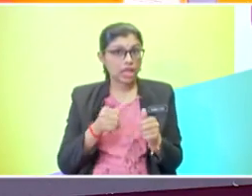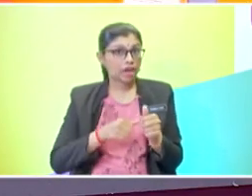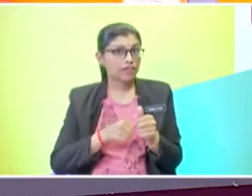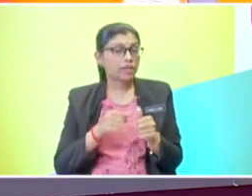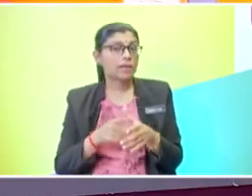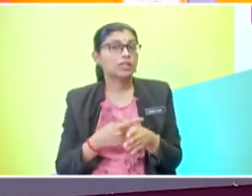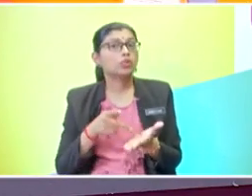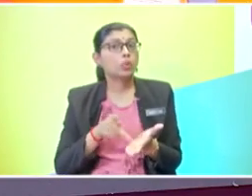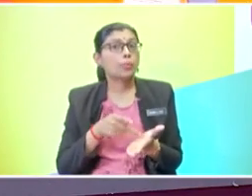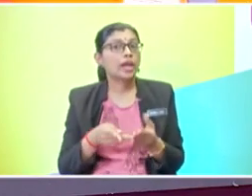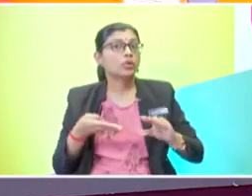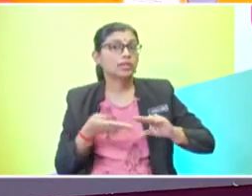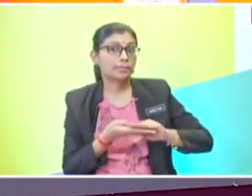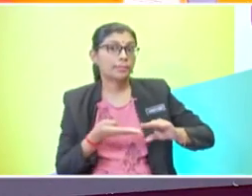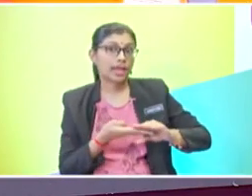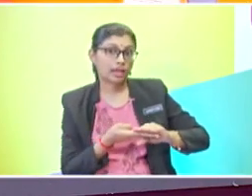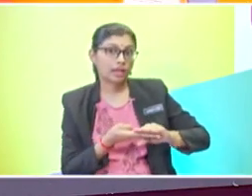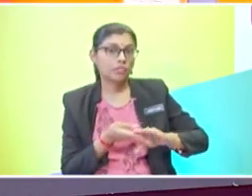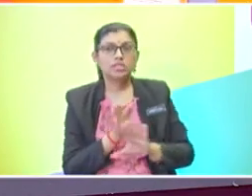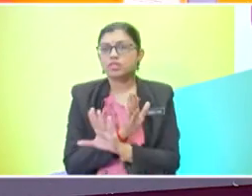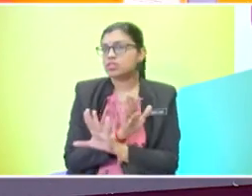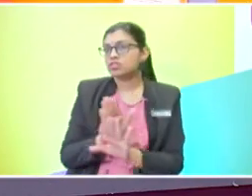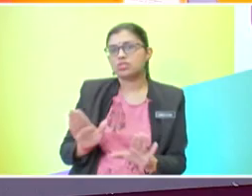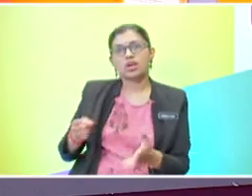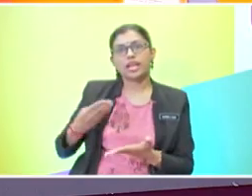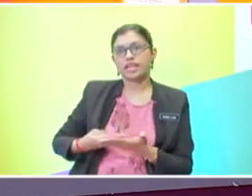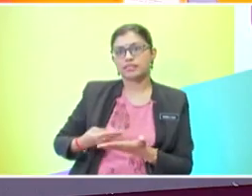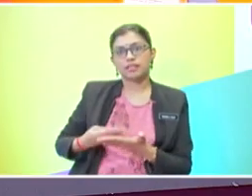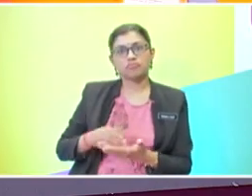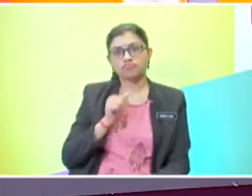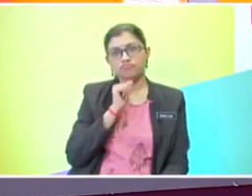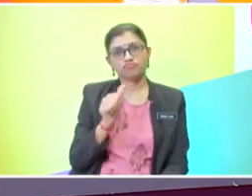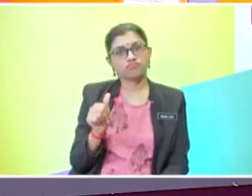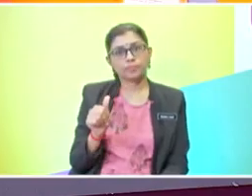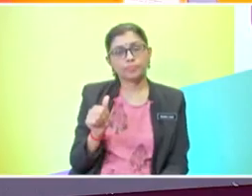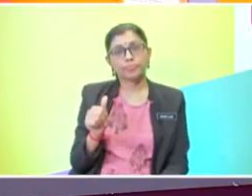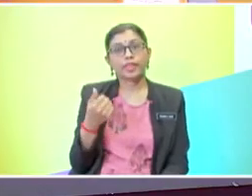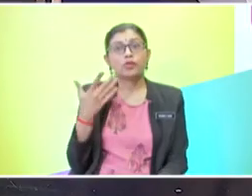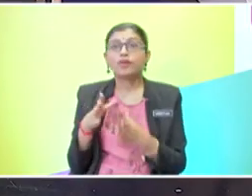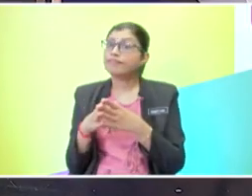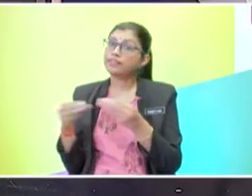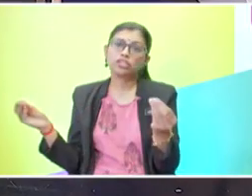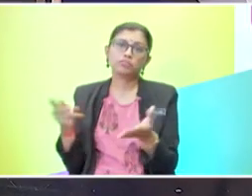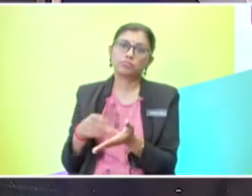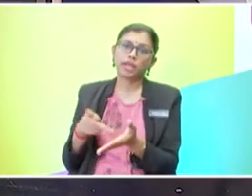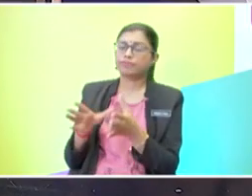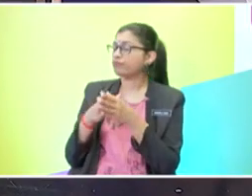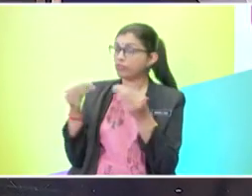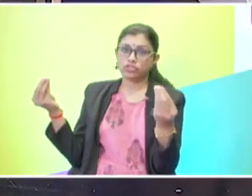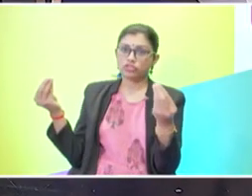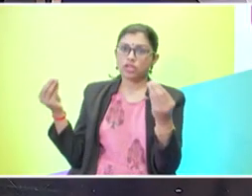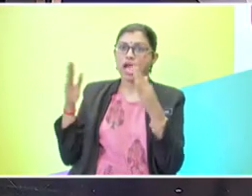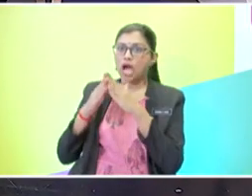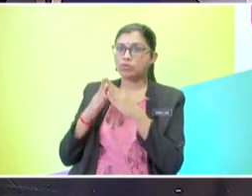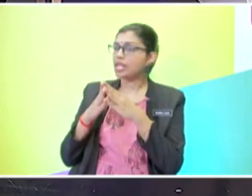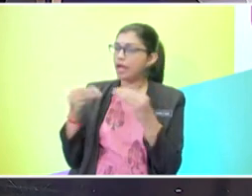to the bank, that means the car is still under the bank, right? I see. Okay, so then so that's not yet an asset. your own asset, right? Only something that belongs